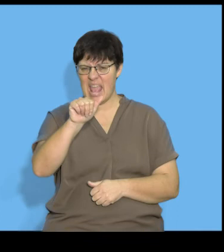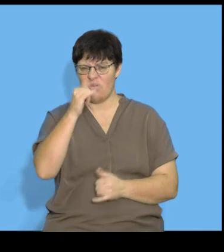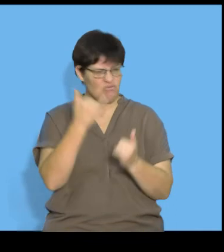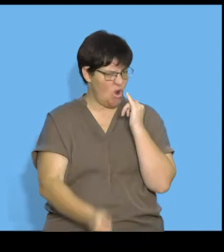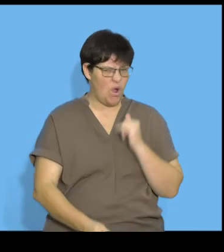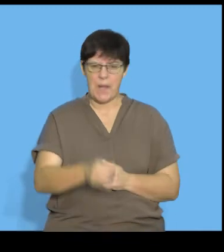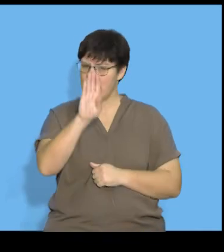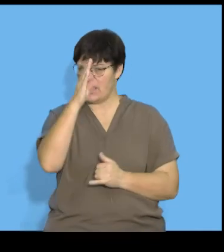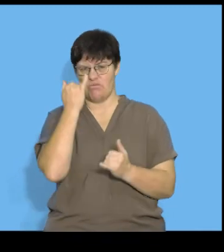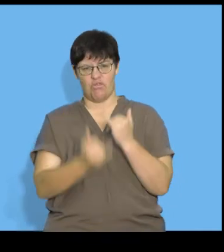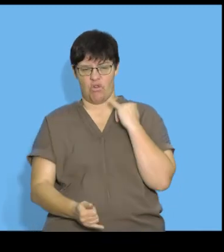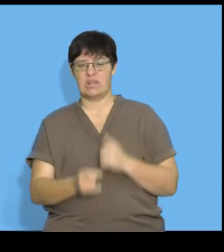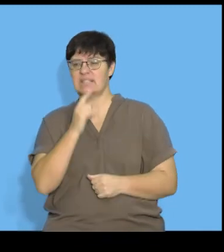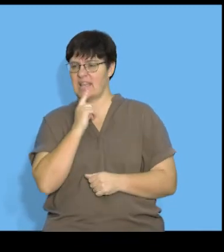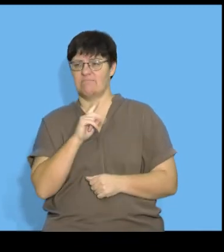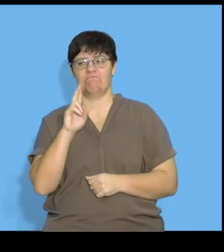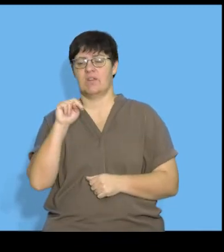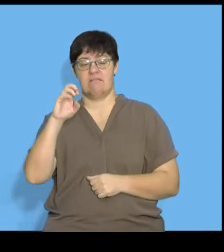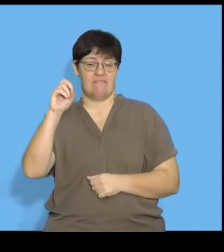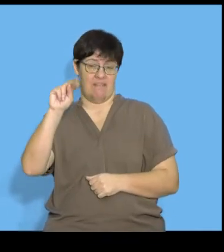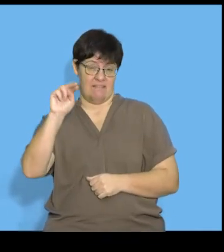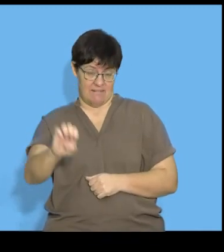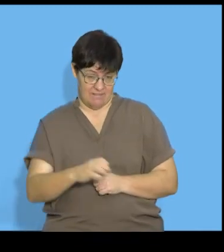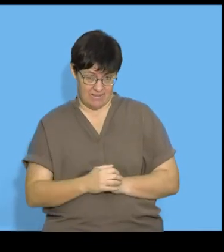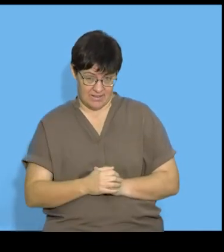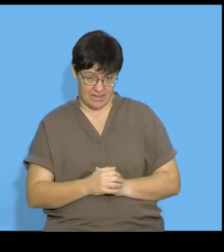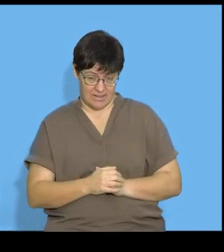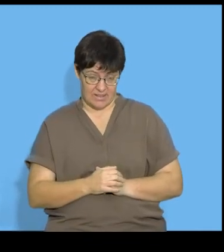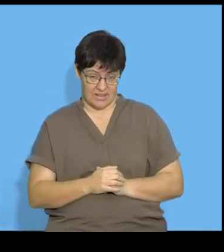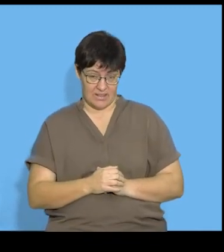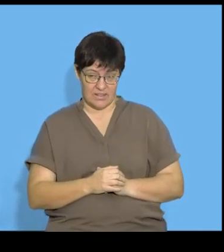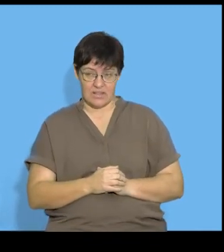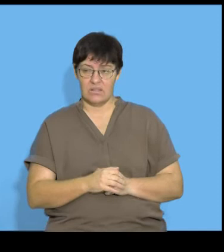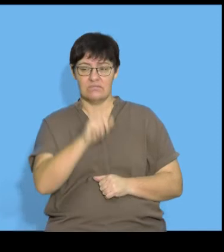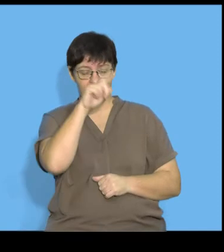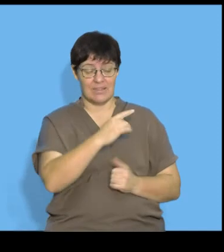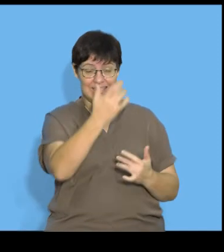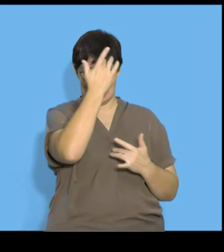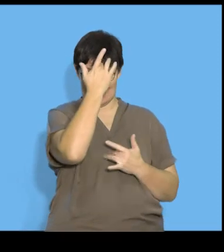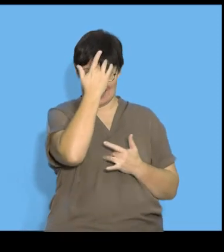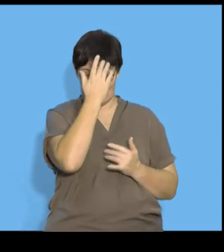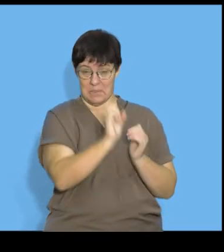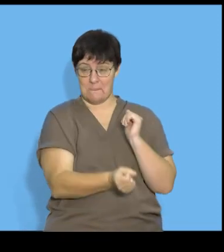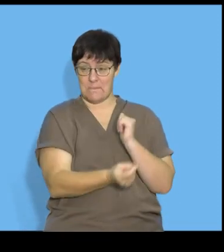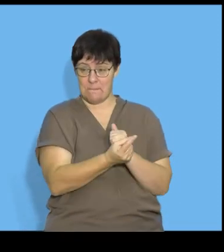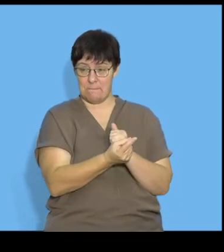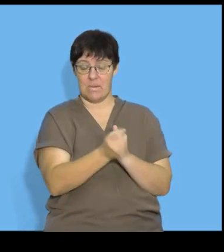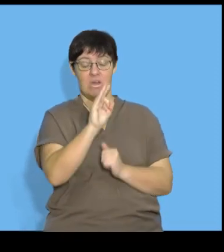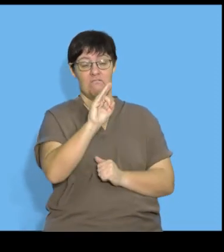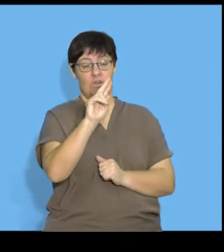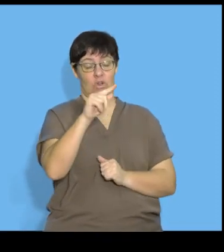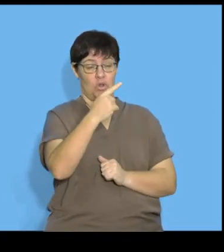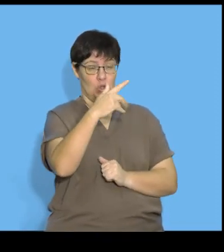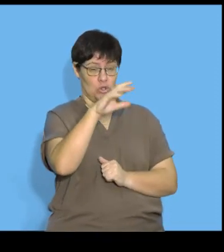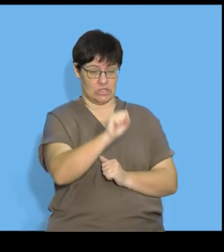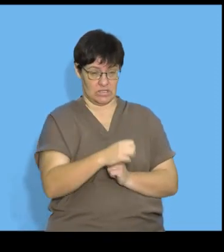correct, then you write none. Okay, so we read column 1. It says disease causing fungus. And